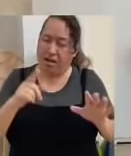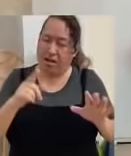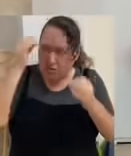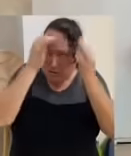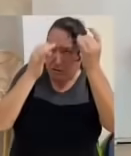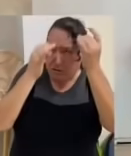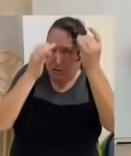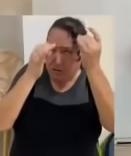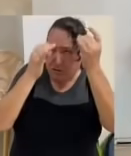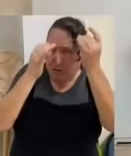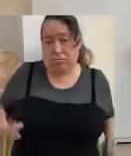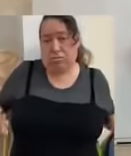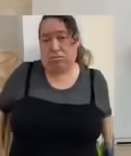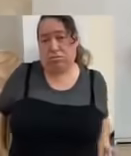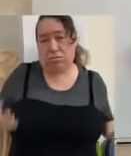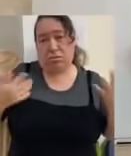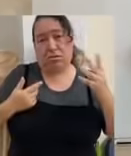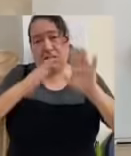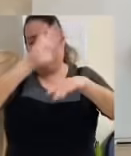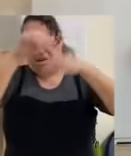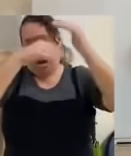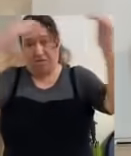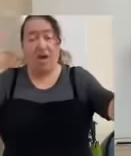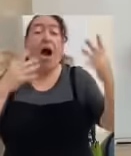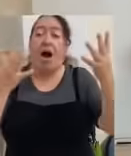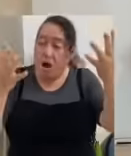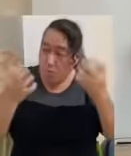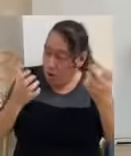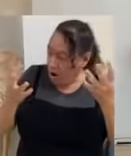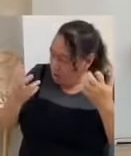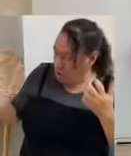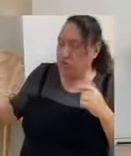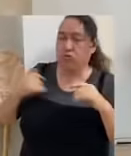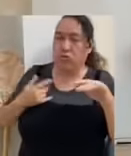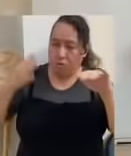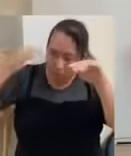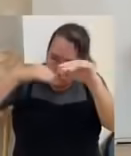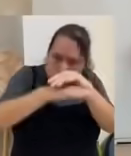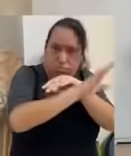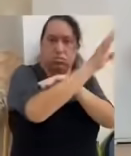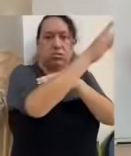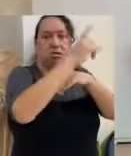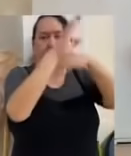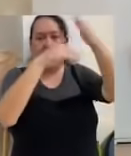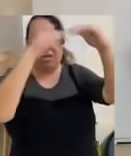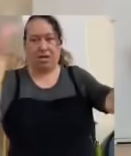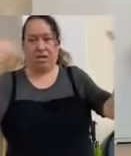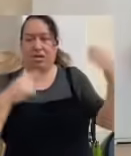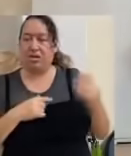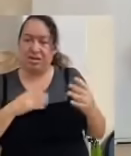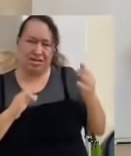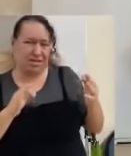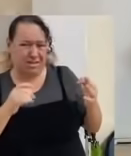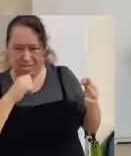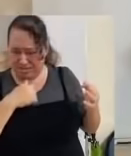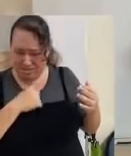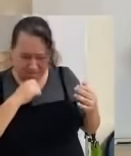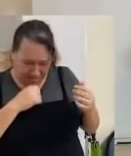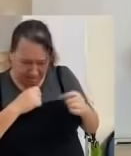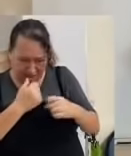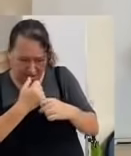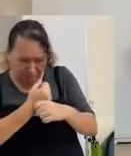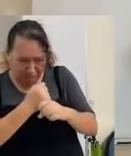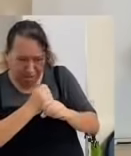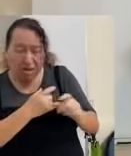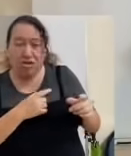heaven. Because I want you to enter into the kingdom of God. If I don't make it, you make it. You intercede for me.